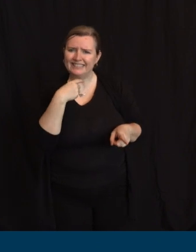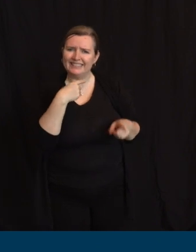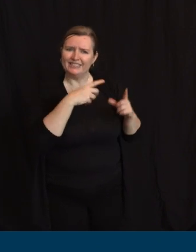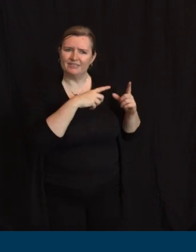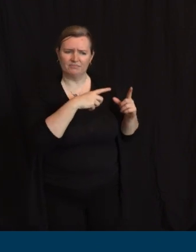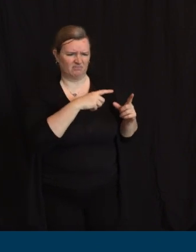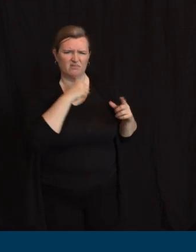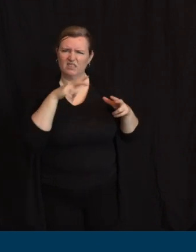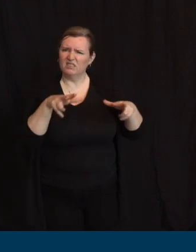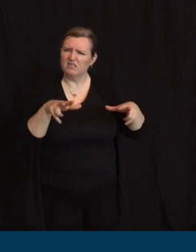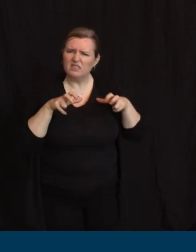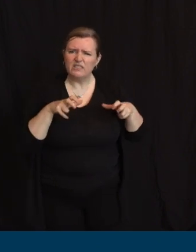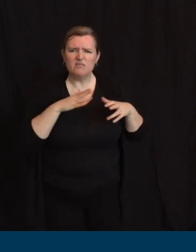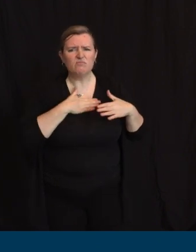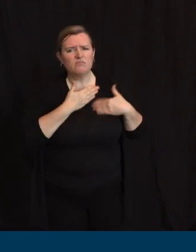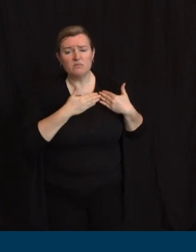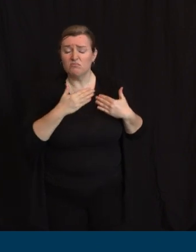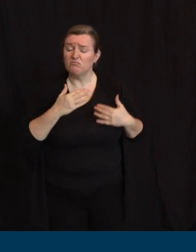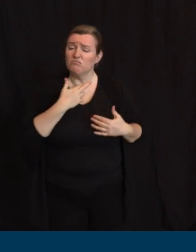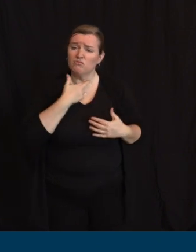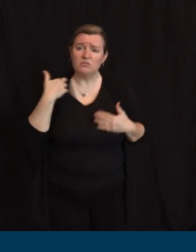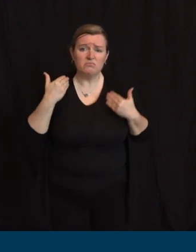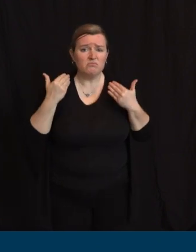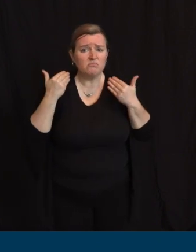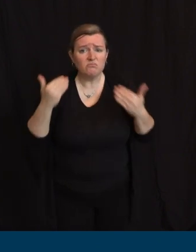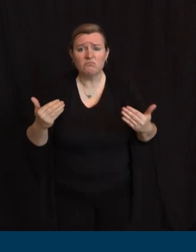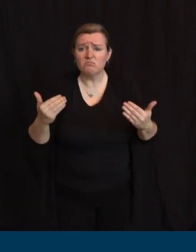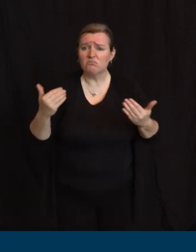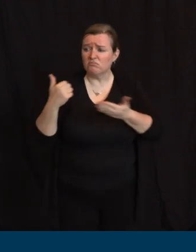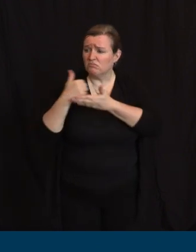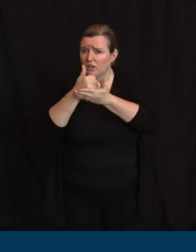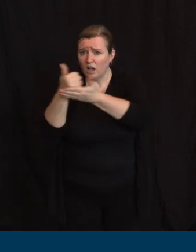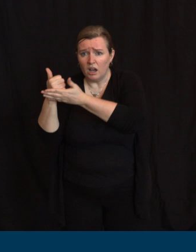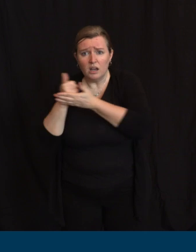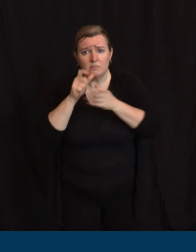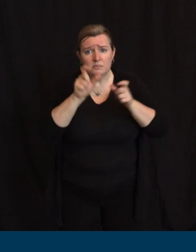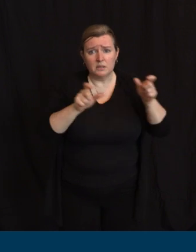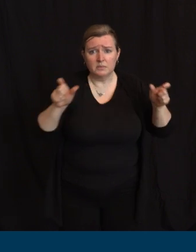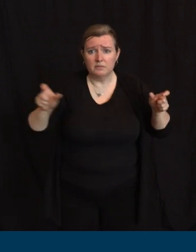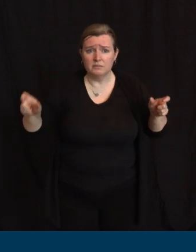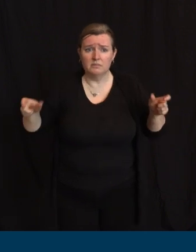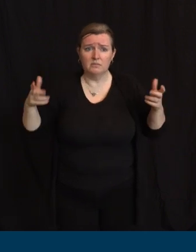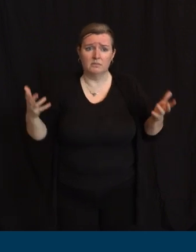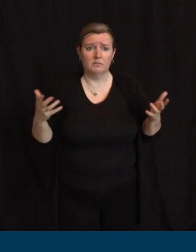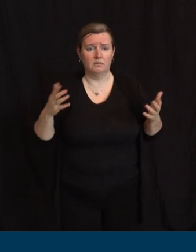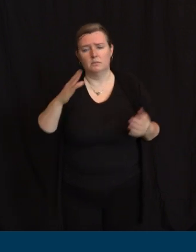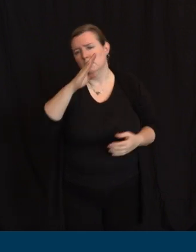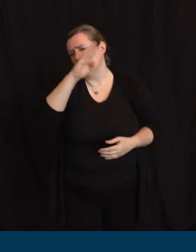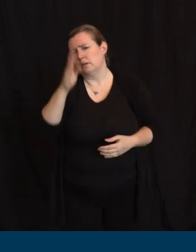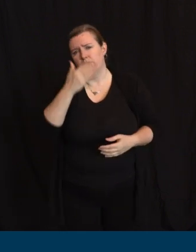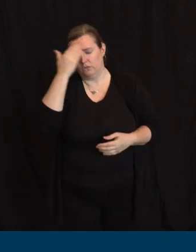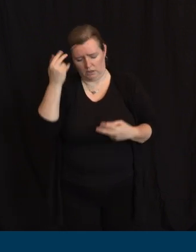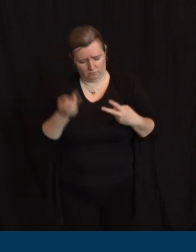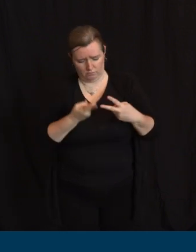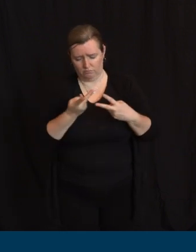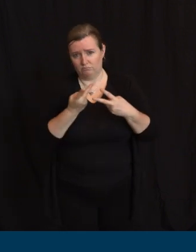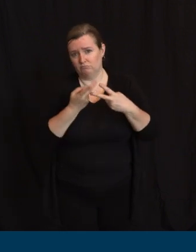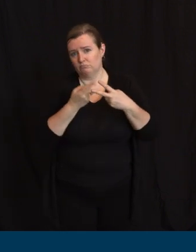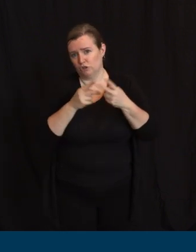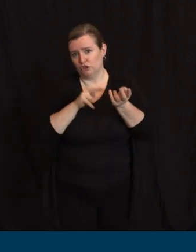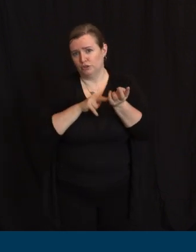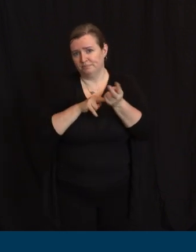risk to serve others. We wish them all the best, and we will never forget. At